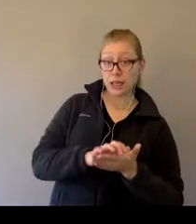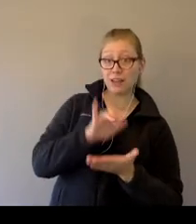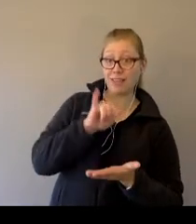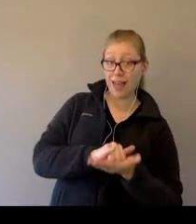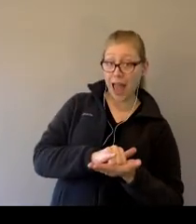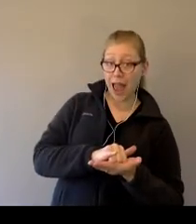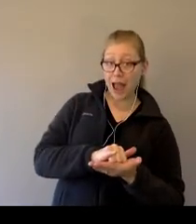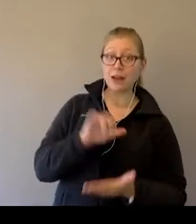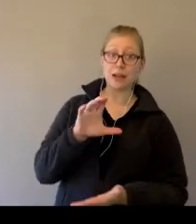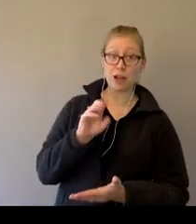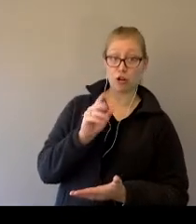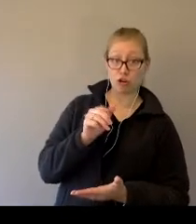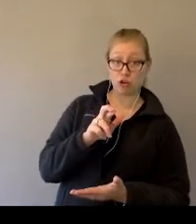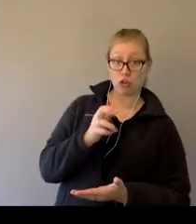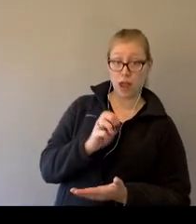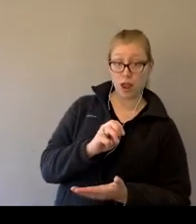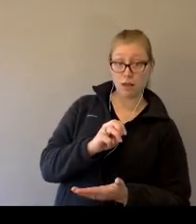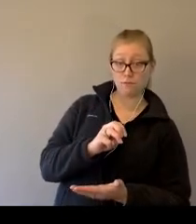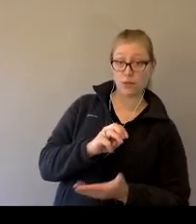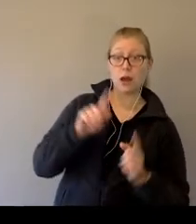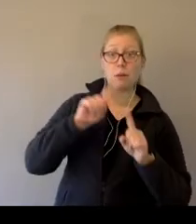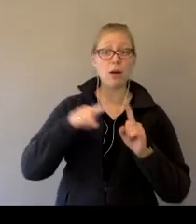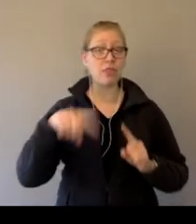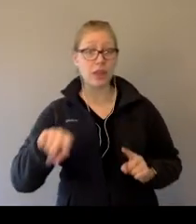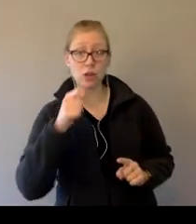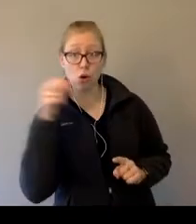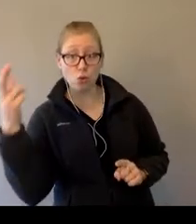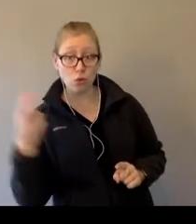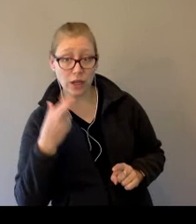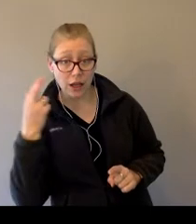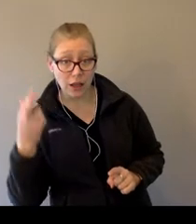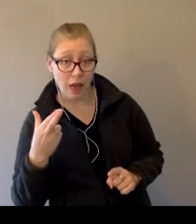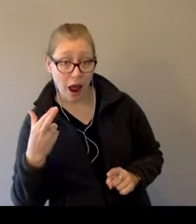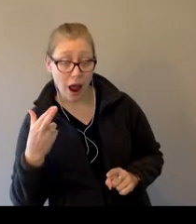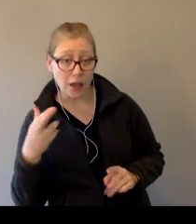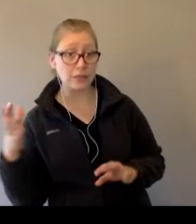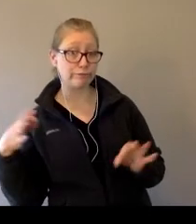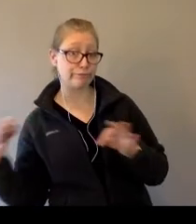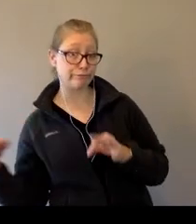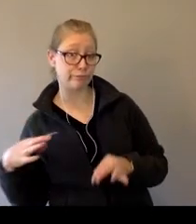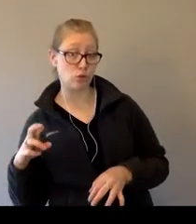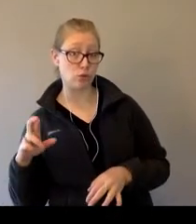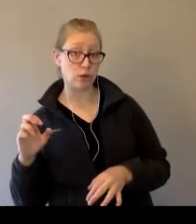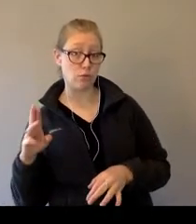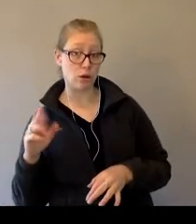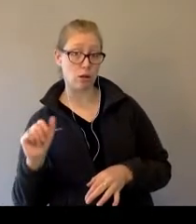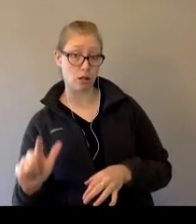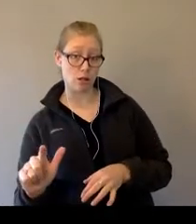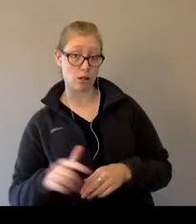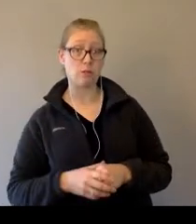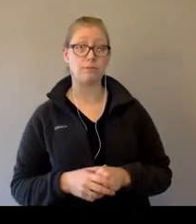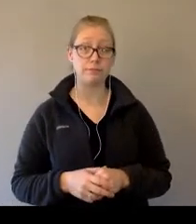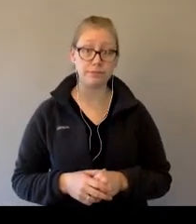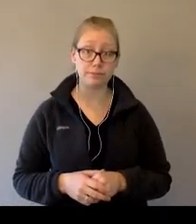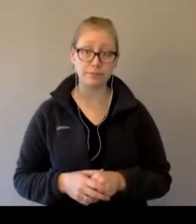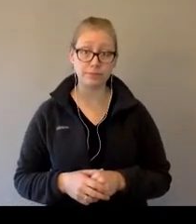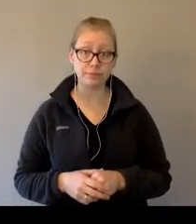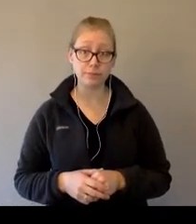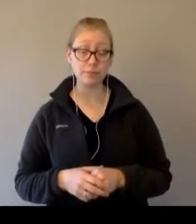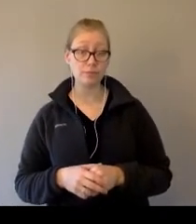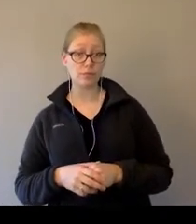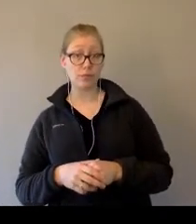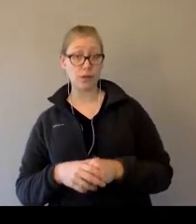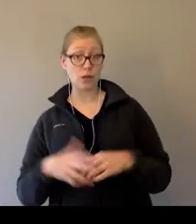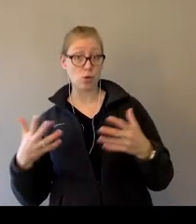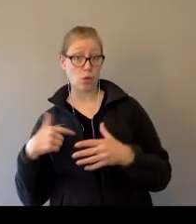ways in which you can begin those sentences. And we'll take a look at that in just a moment. Now, in addition to what we're providing here in